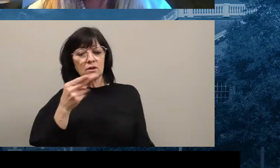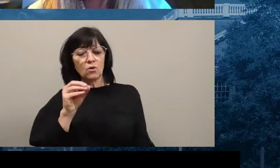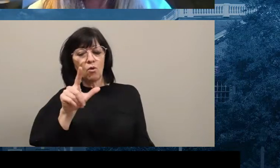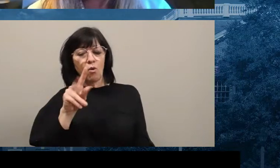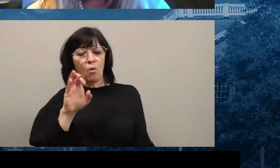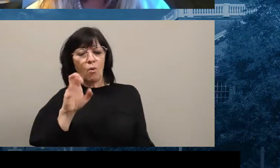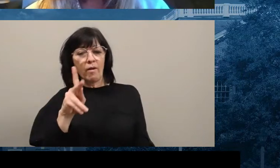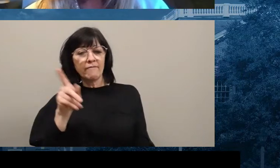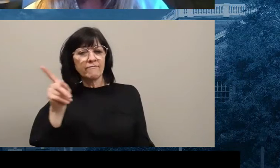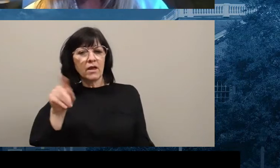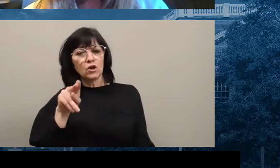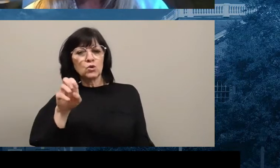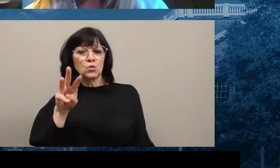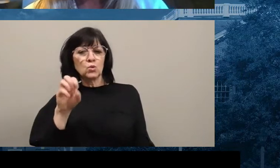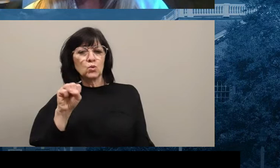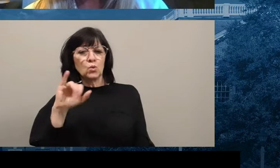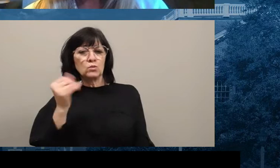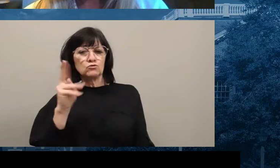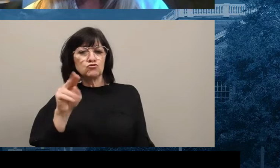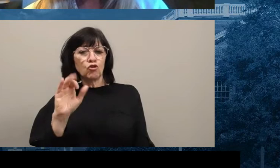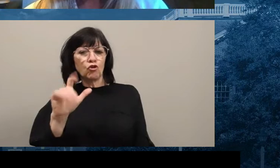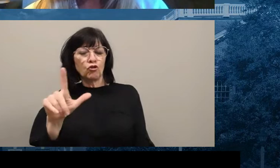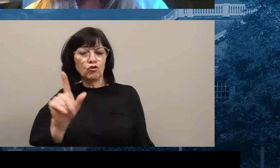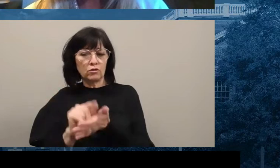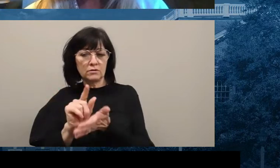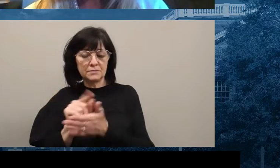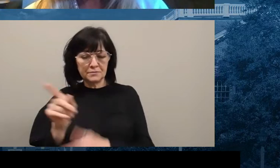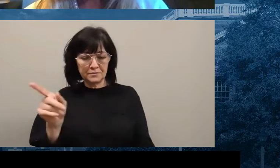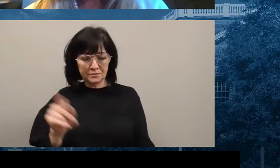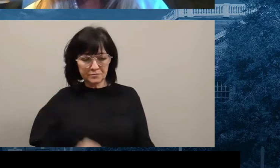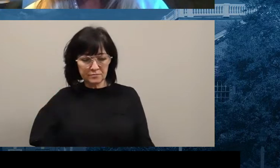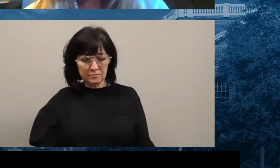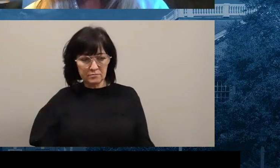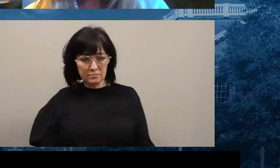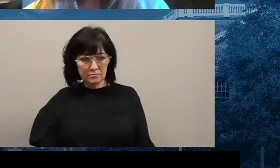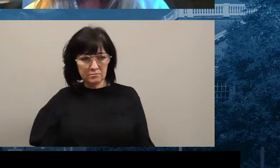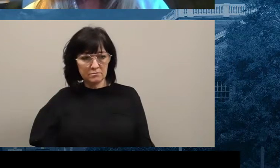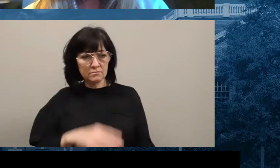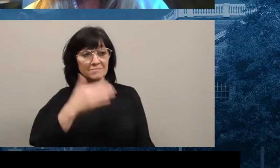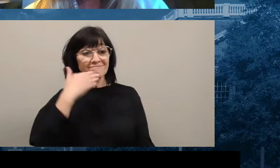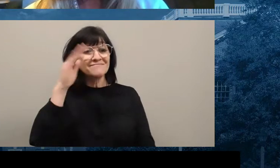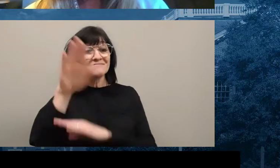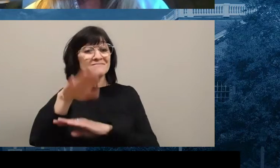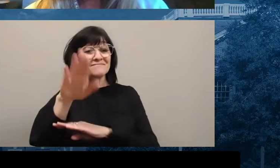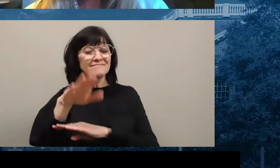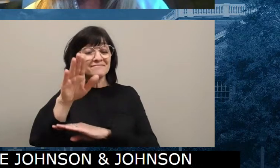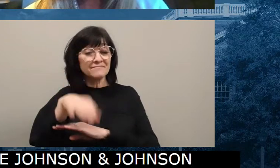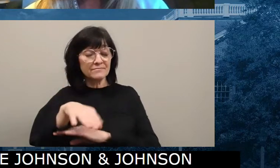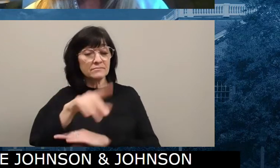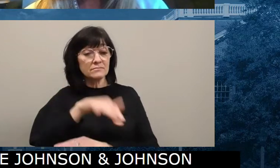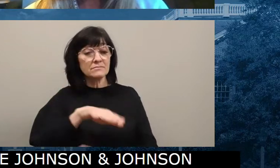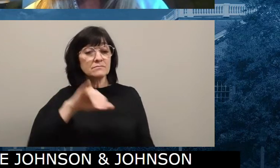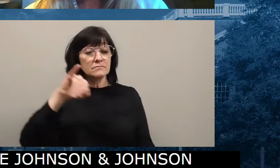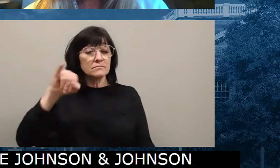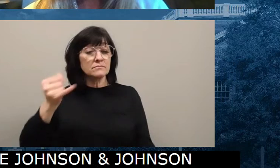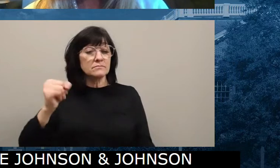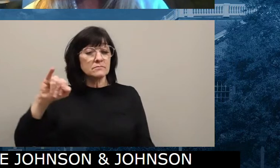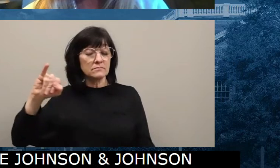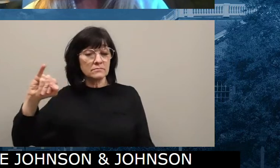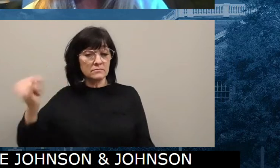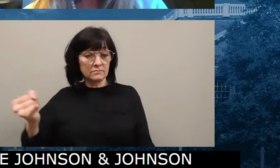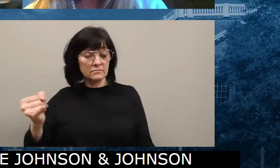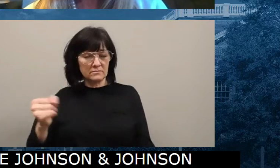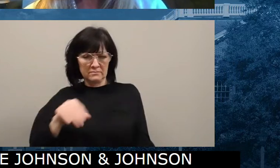Good afternoon. On the Johnson & Johnson front, there's 7 million or 6.8